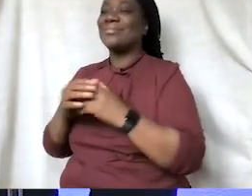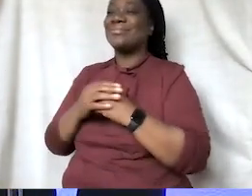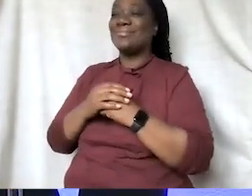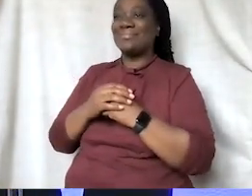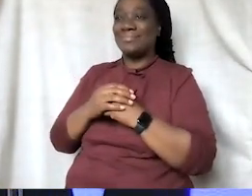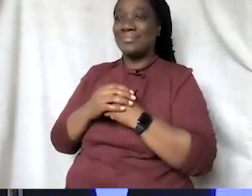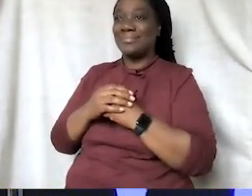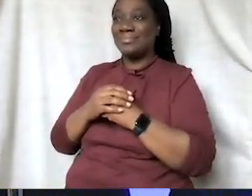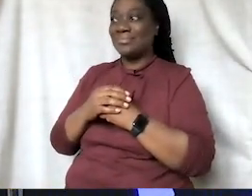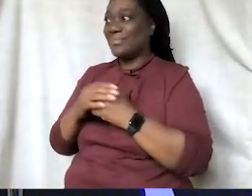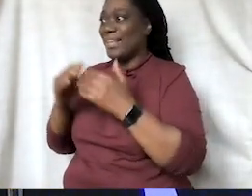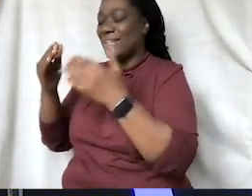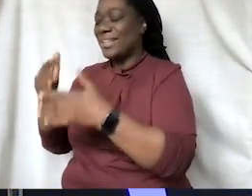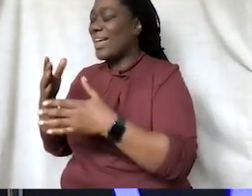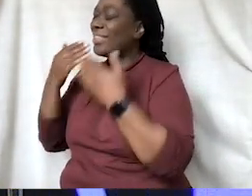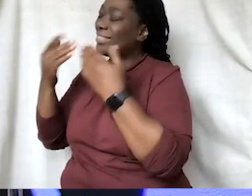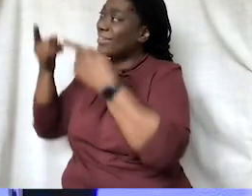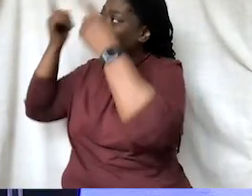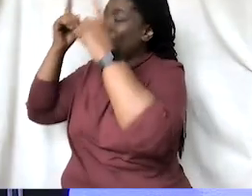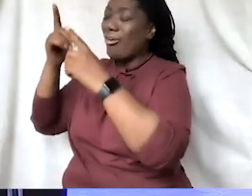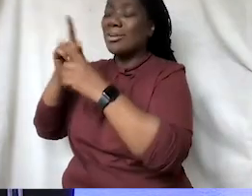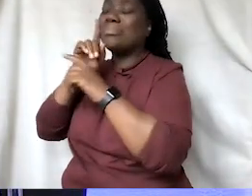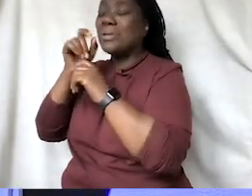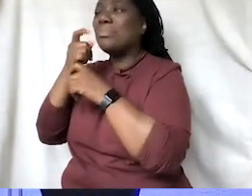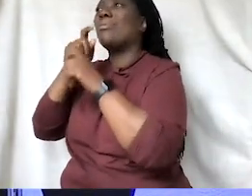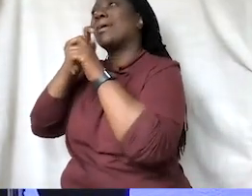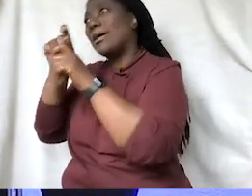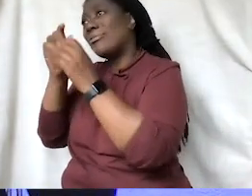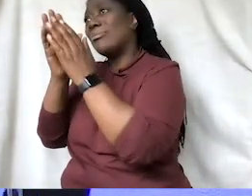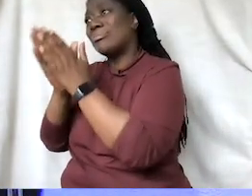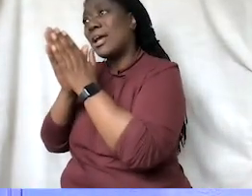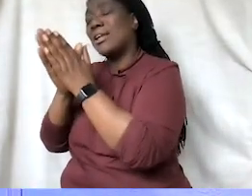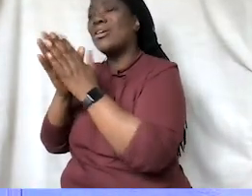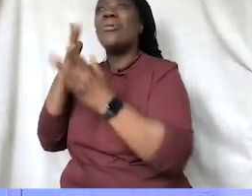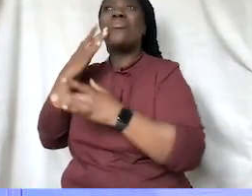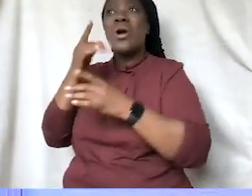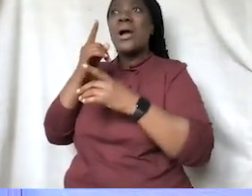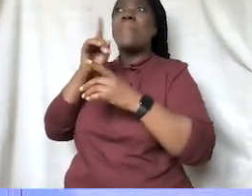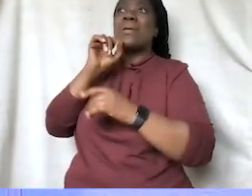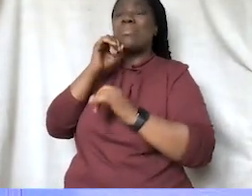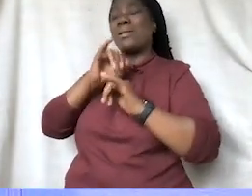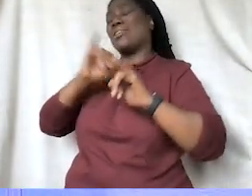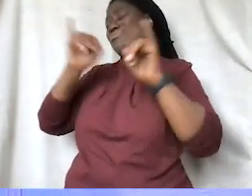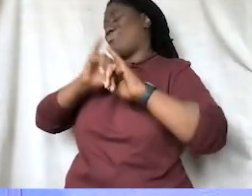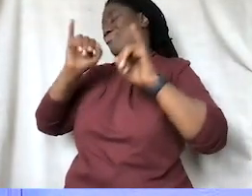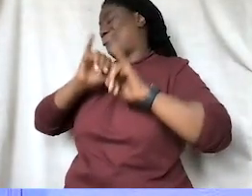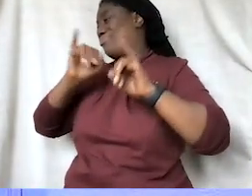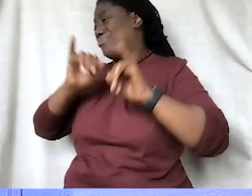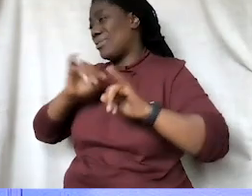praying. Tonight, I want you to know that when people are in crisis, we should be praying for